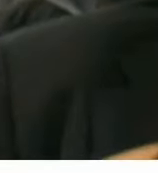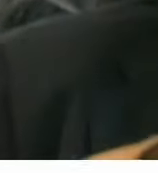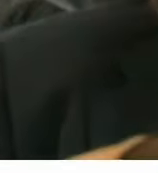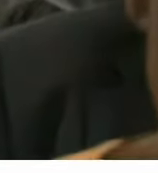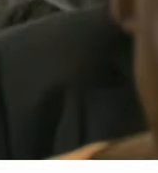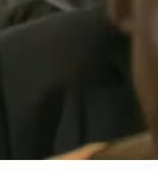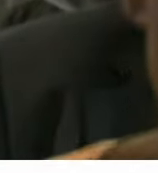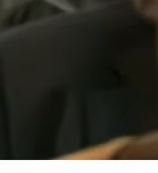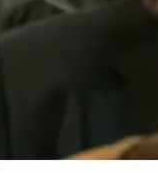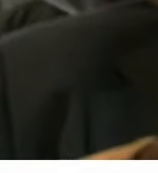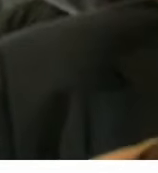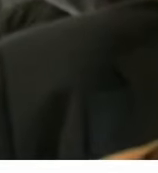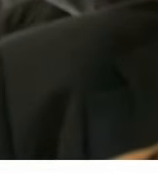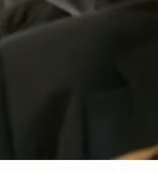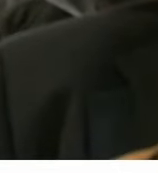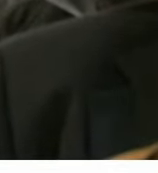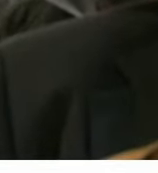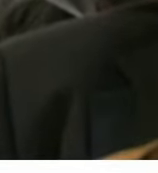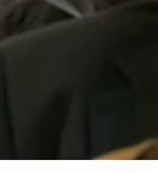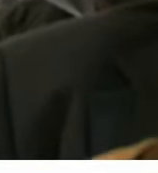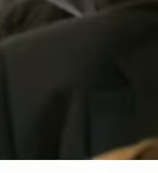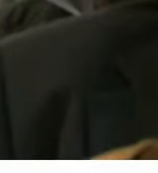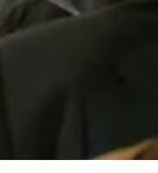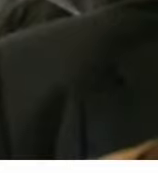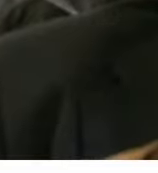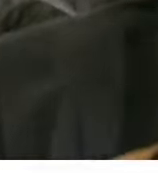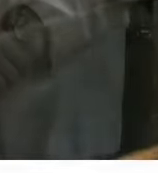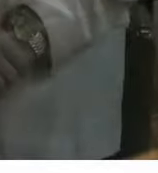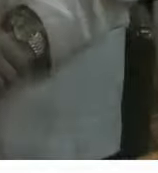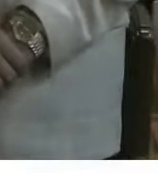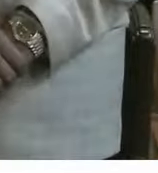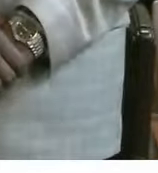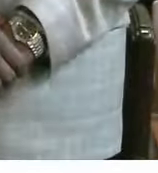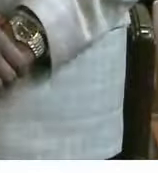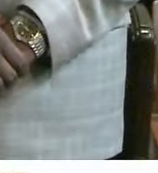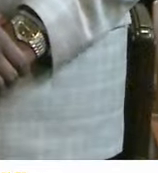gather. This we ask in Jesus' name. Amen.